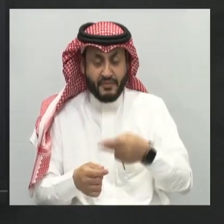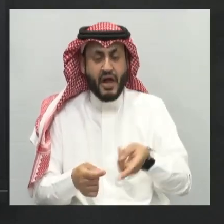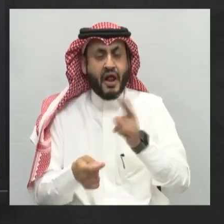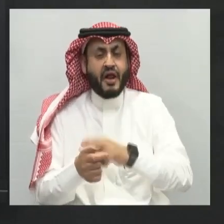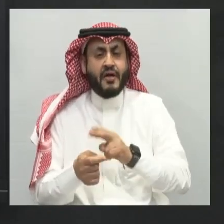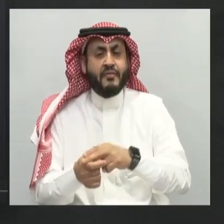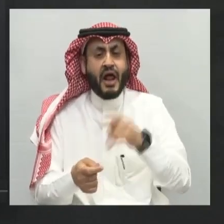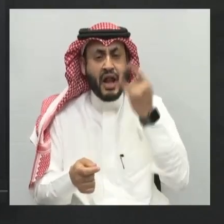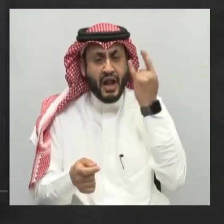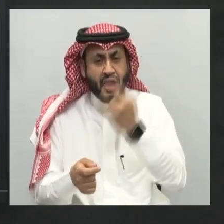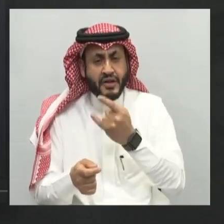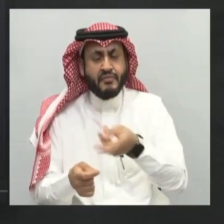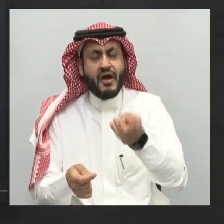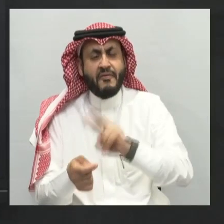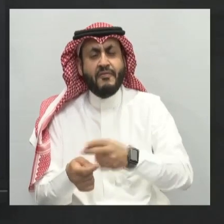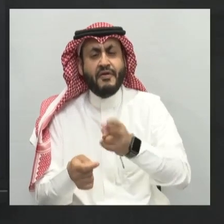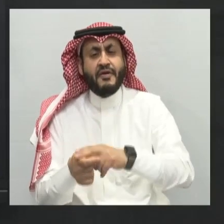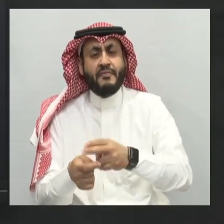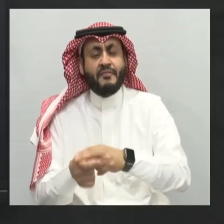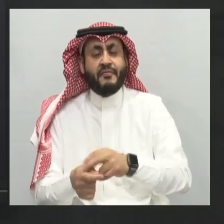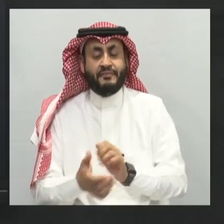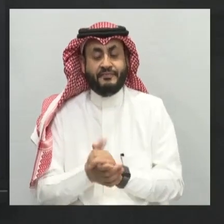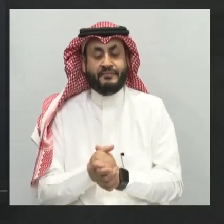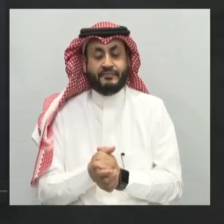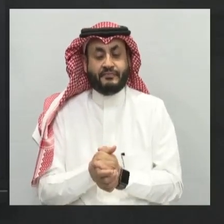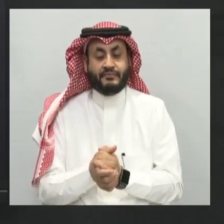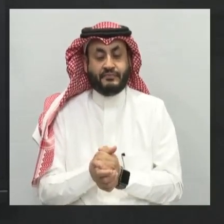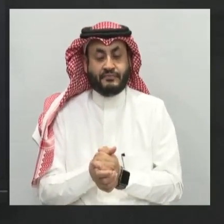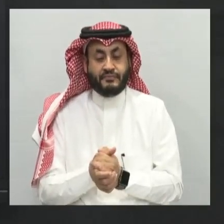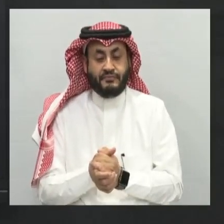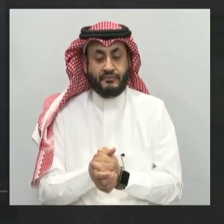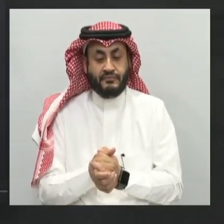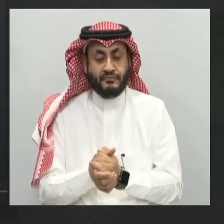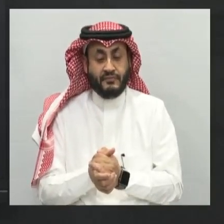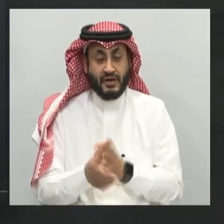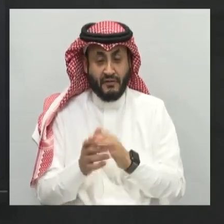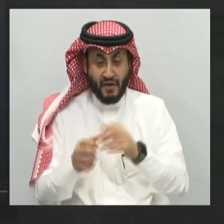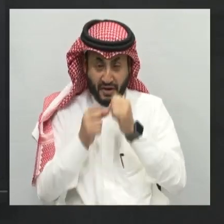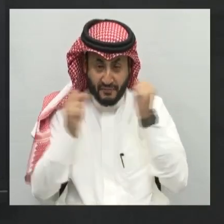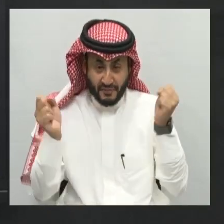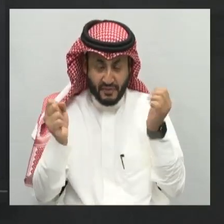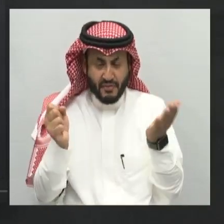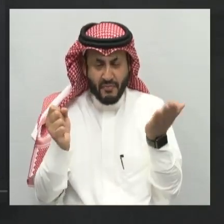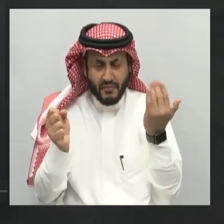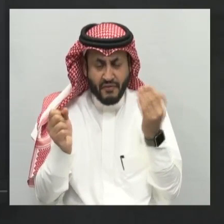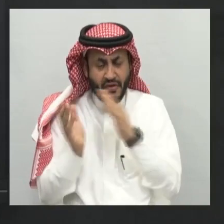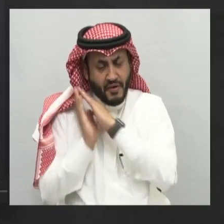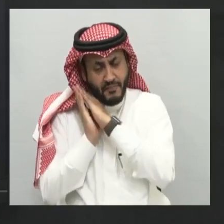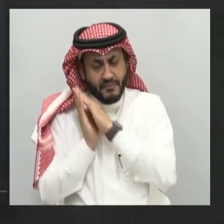your teeth should be something that you need to do every day. So you can do it when you wake up, before you go to